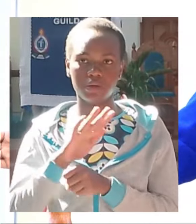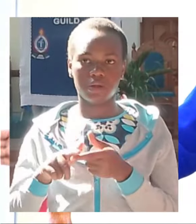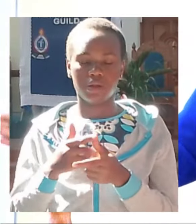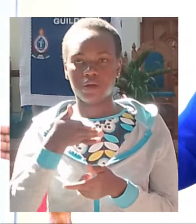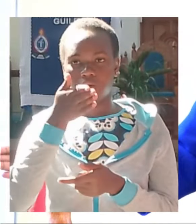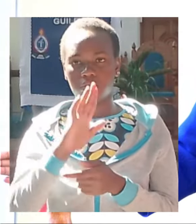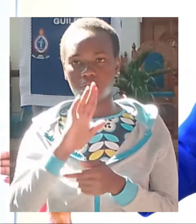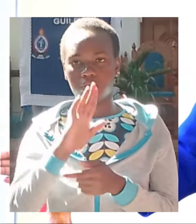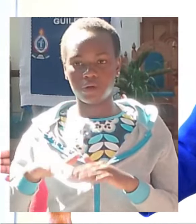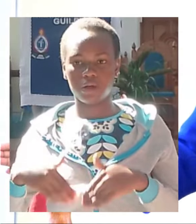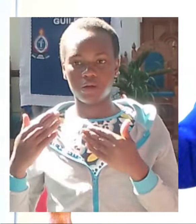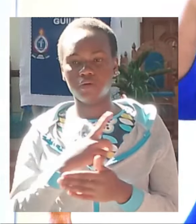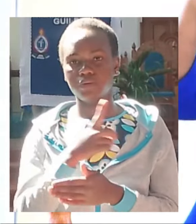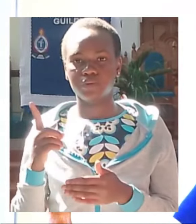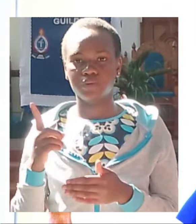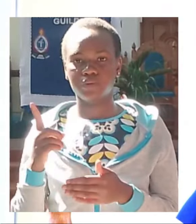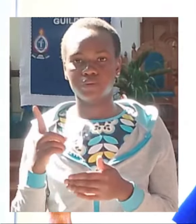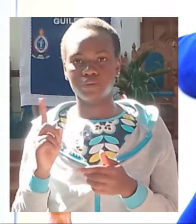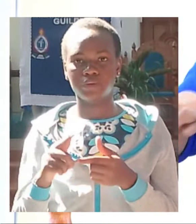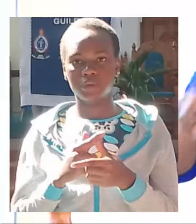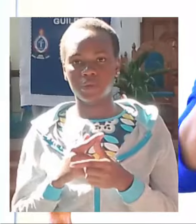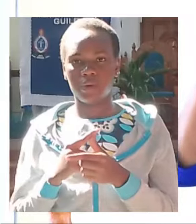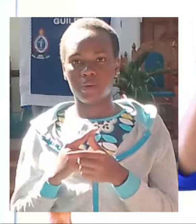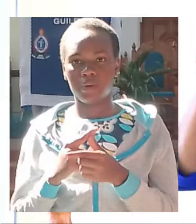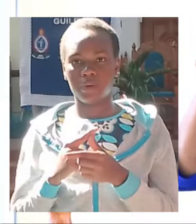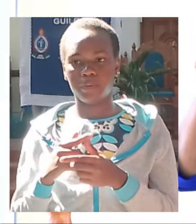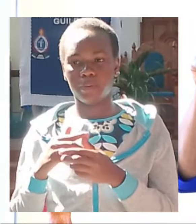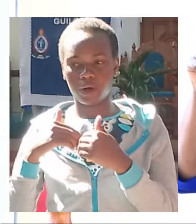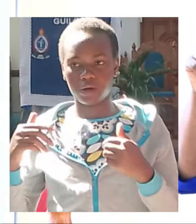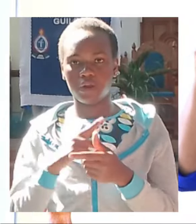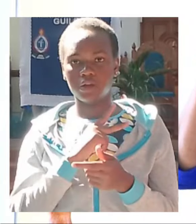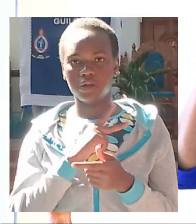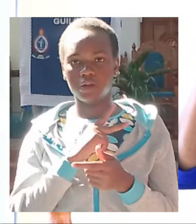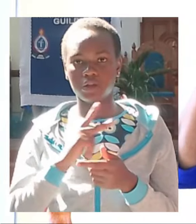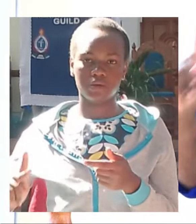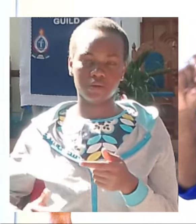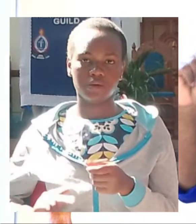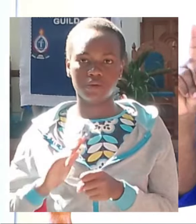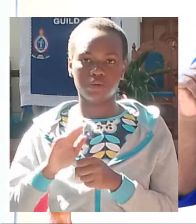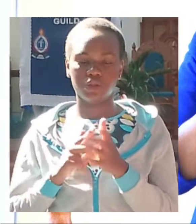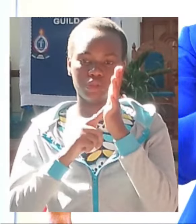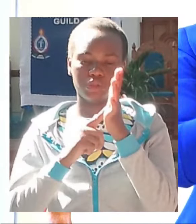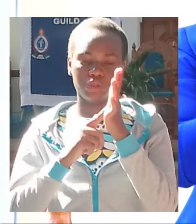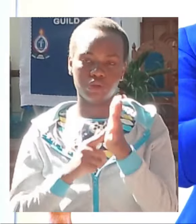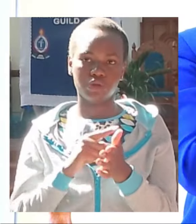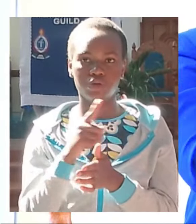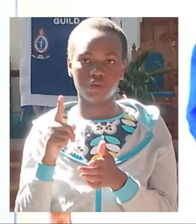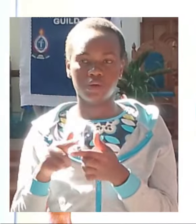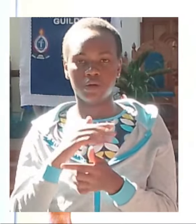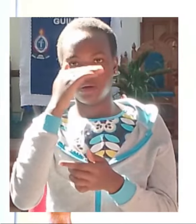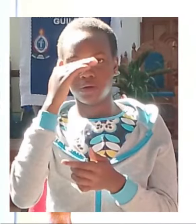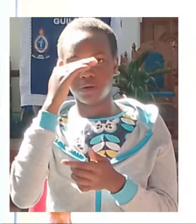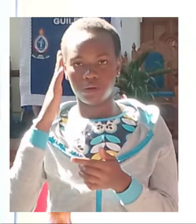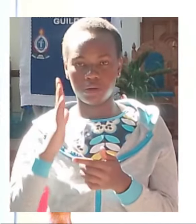God gave you the boundaries of his kingdom. He told you, you will never